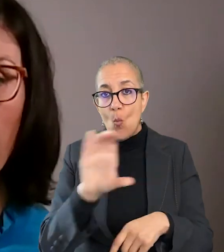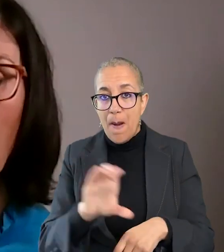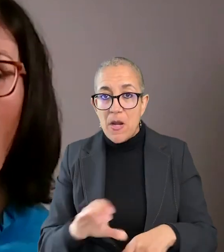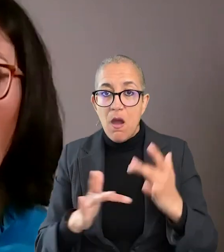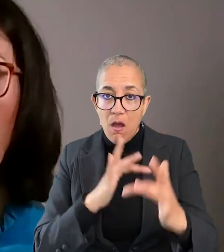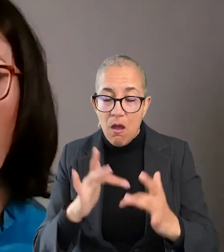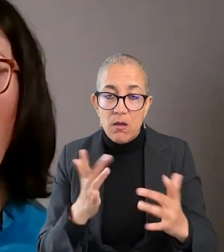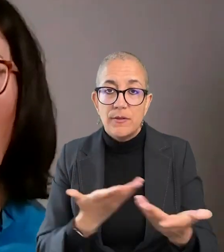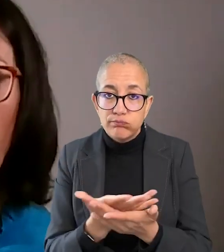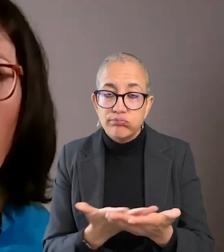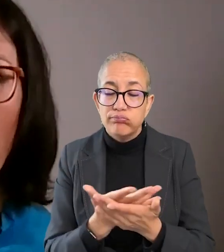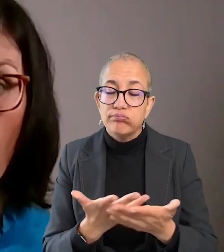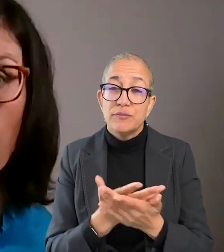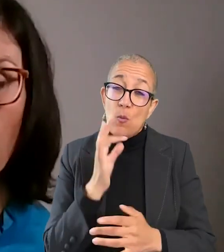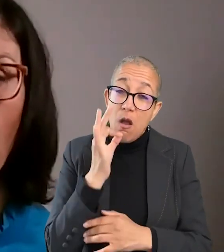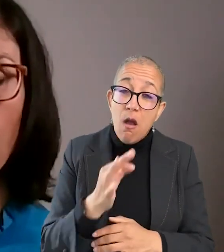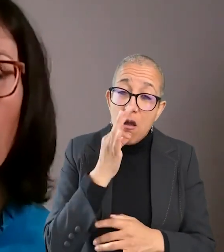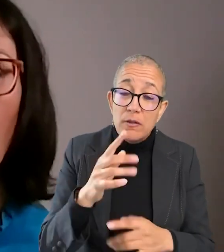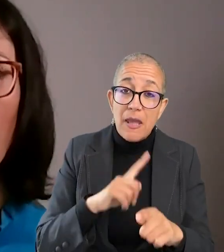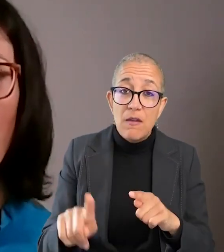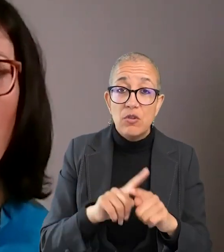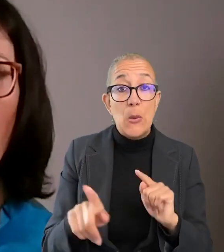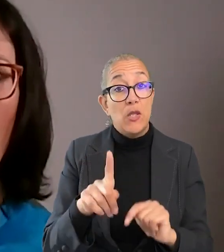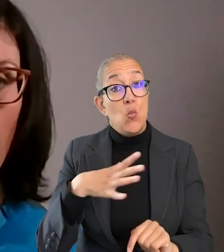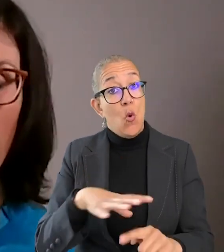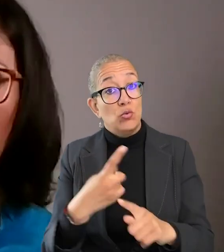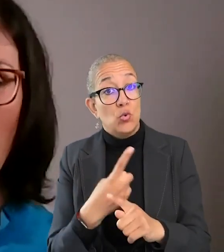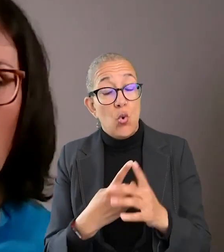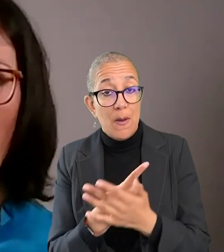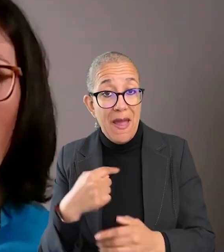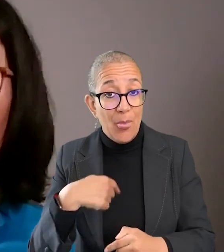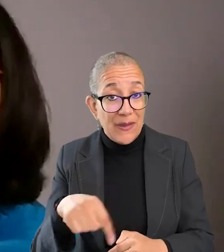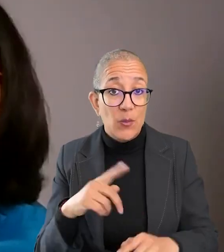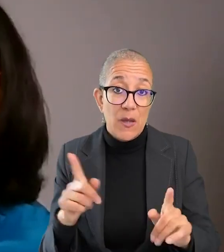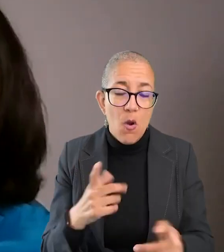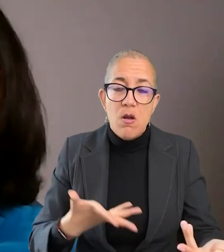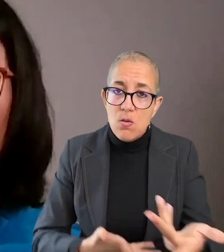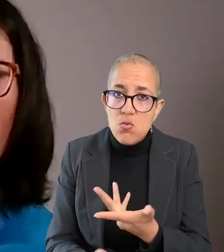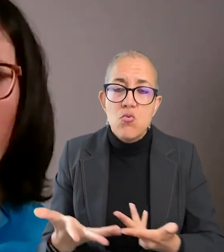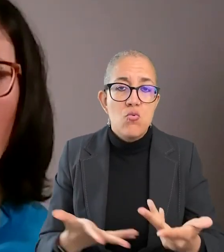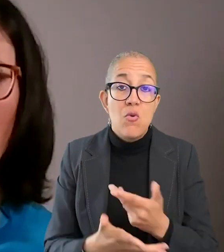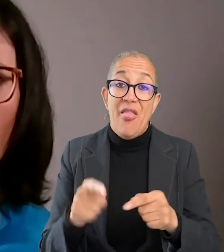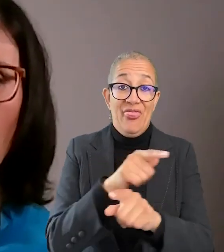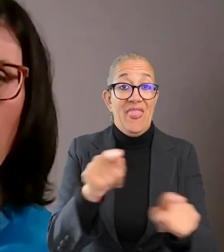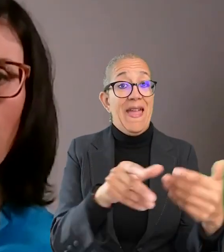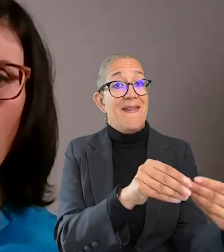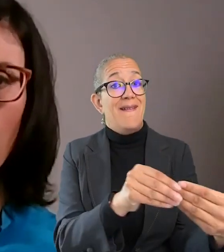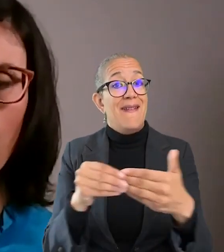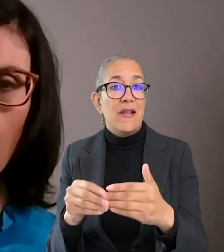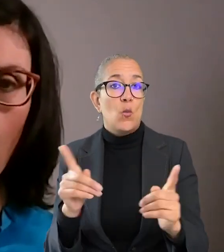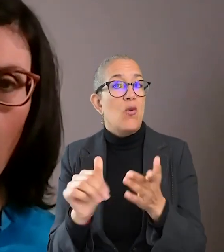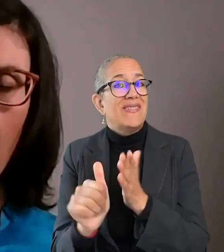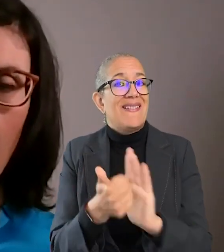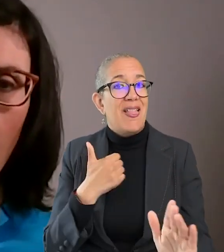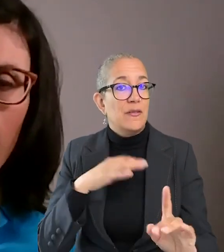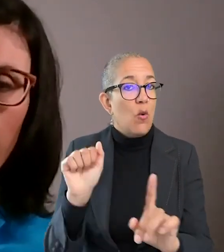touch, and we asked them every week, what do you want us to talk about? And it was very much led by them as to what skills they wanted